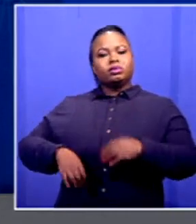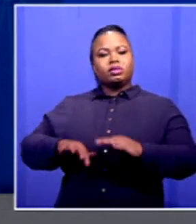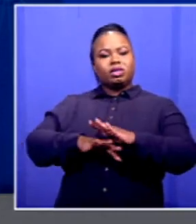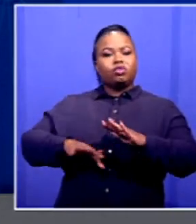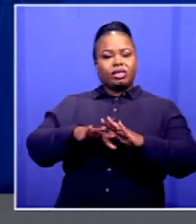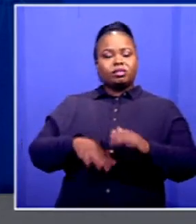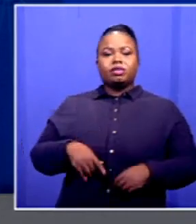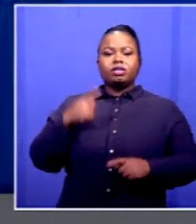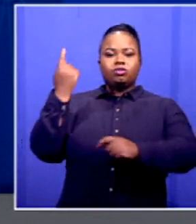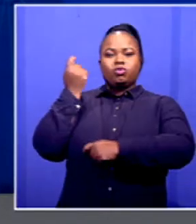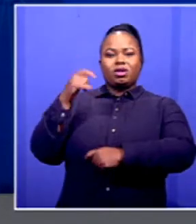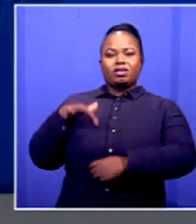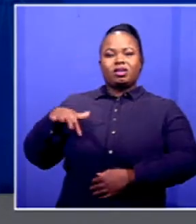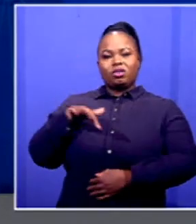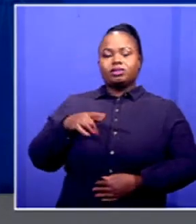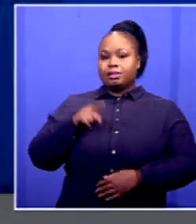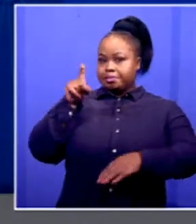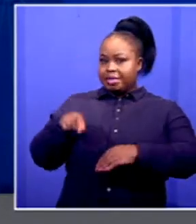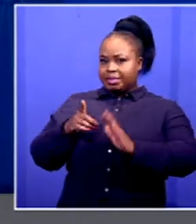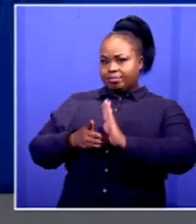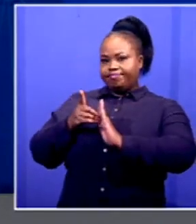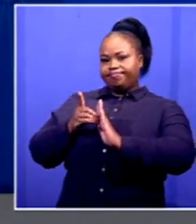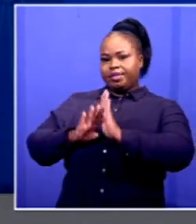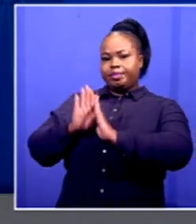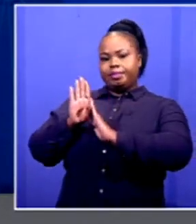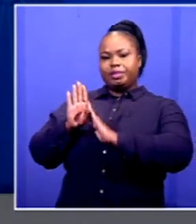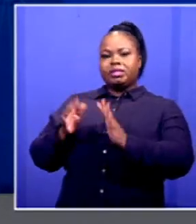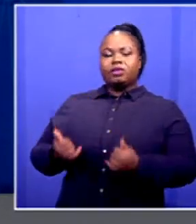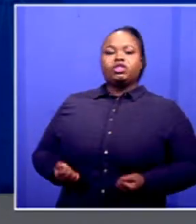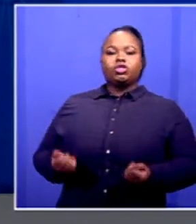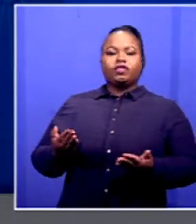including rural areas where there needs to be a bolstering of service delivery.